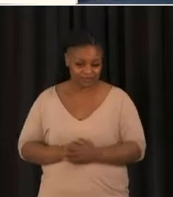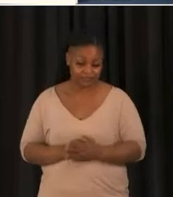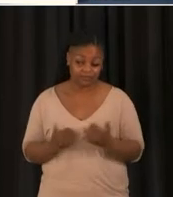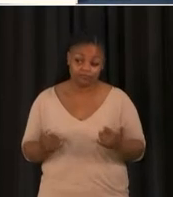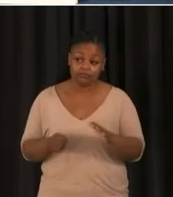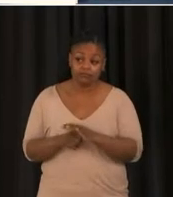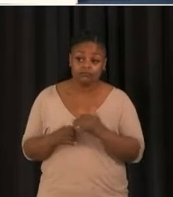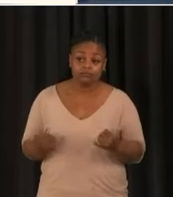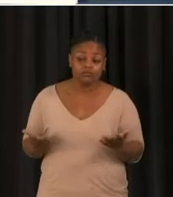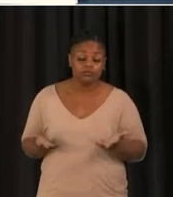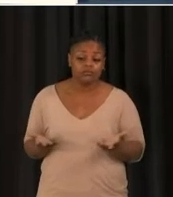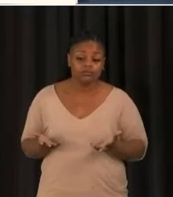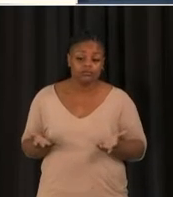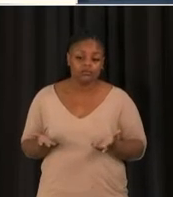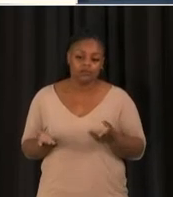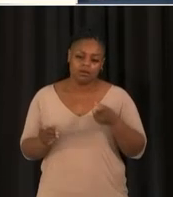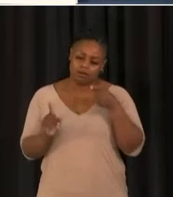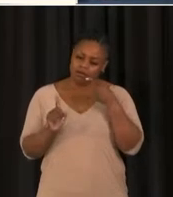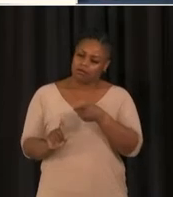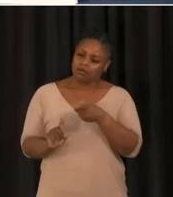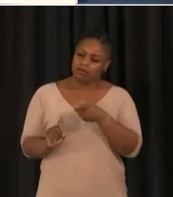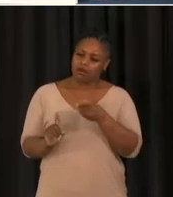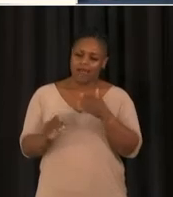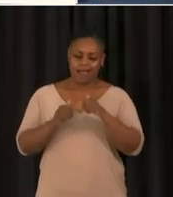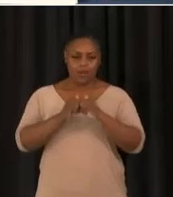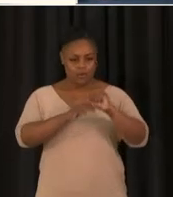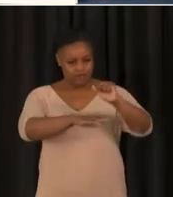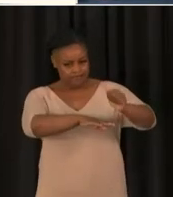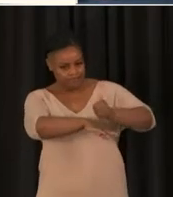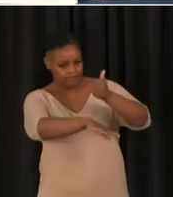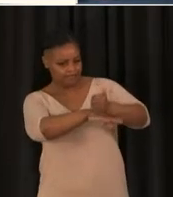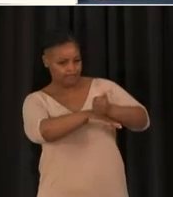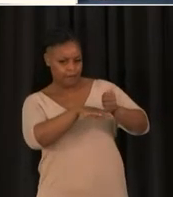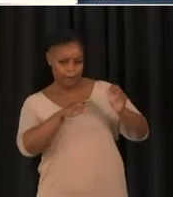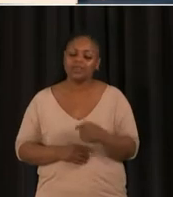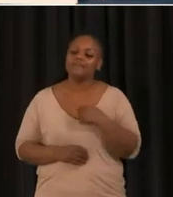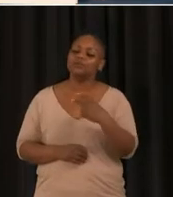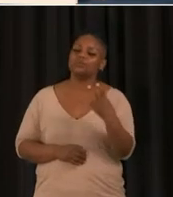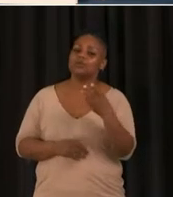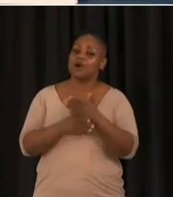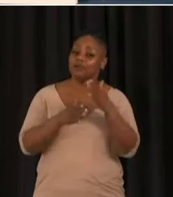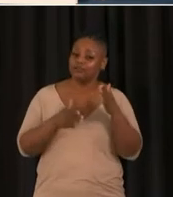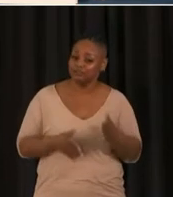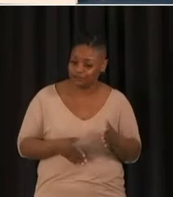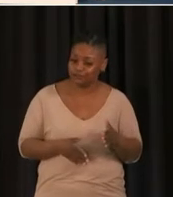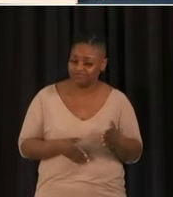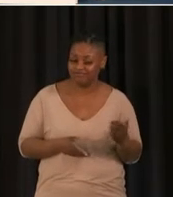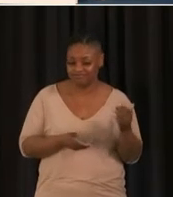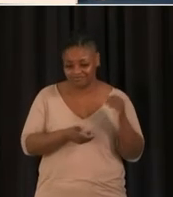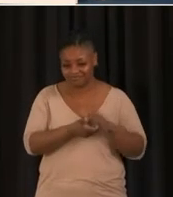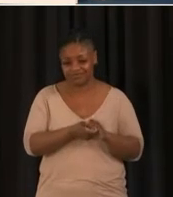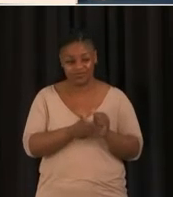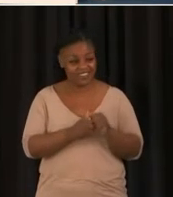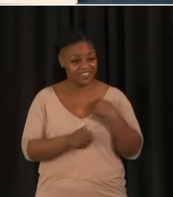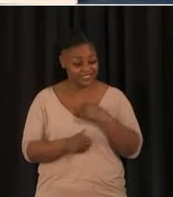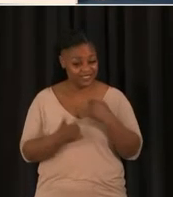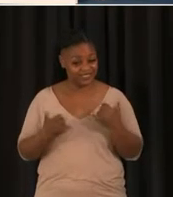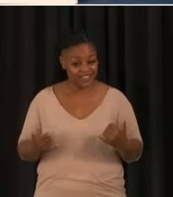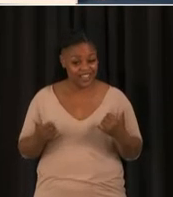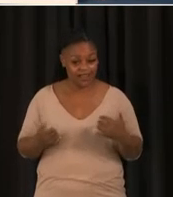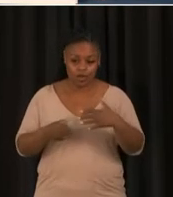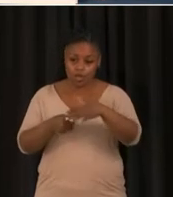today, really to talk about and focus on how we build Black wealth in the District of Columbia. Before we do that, a couple updates for our